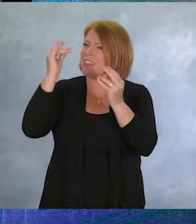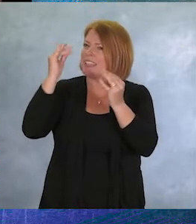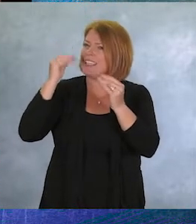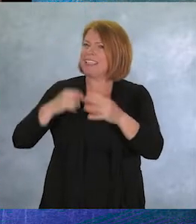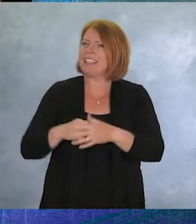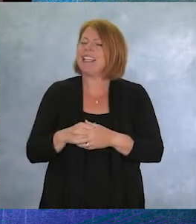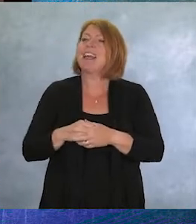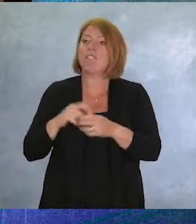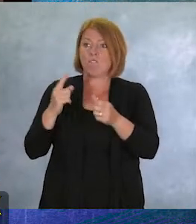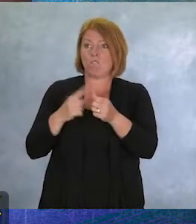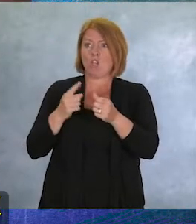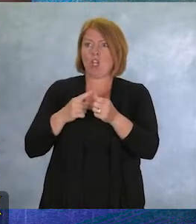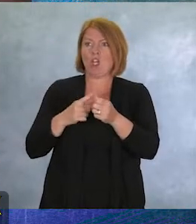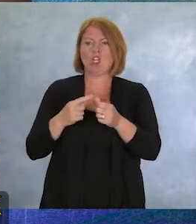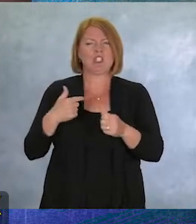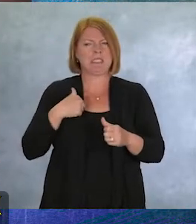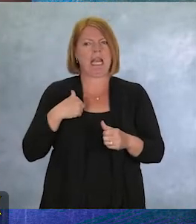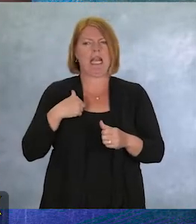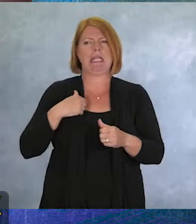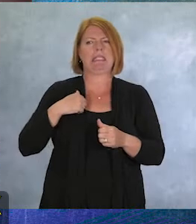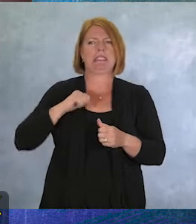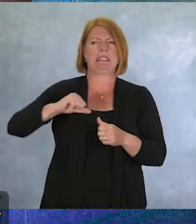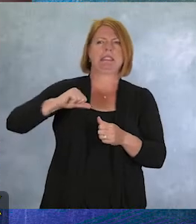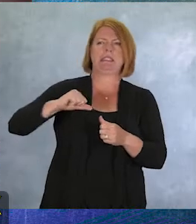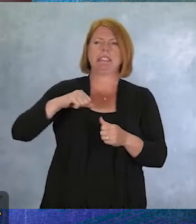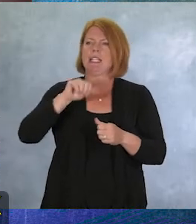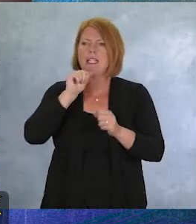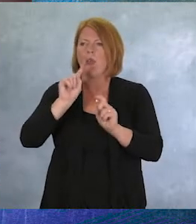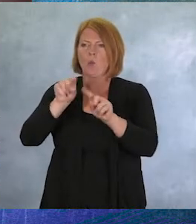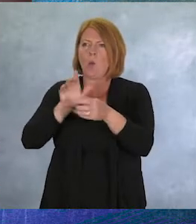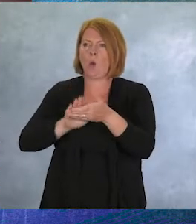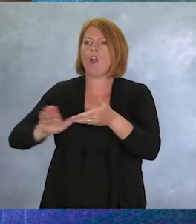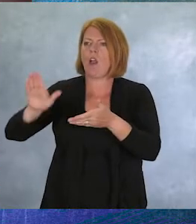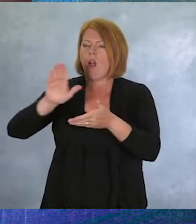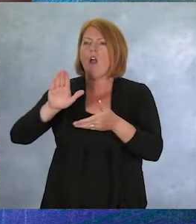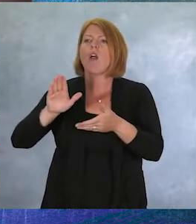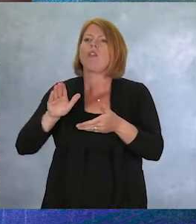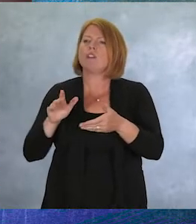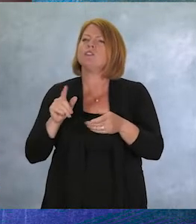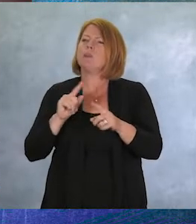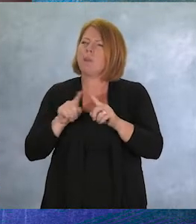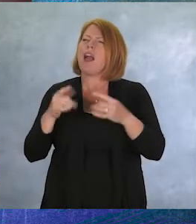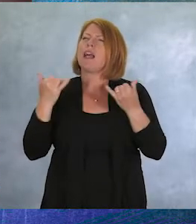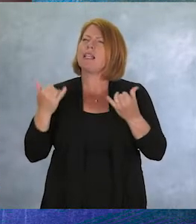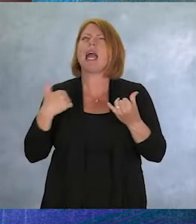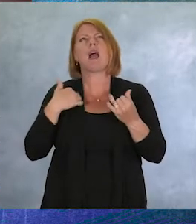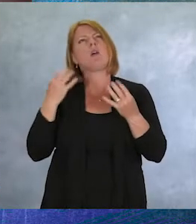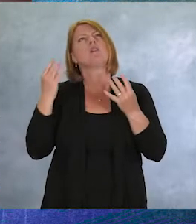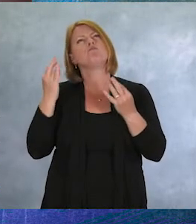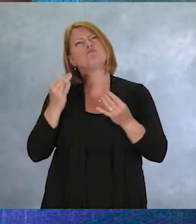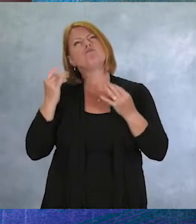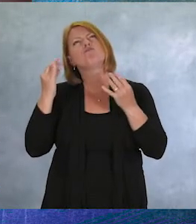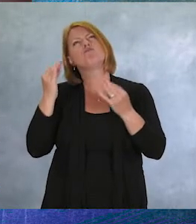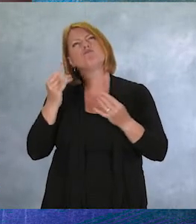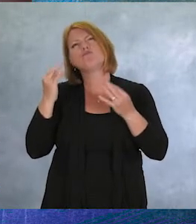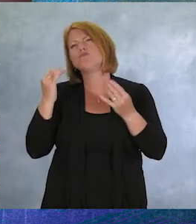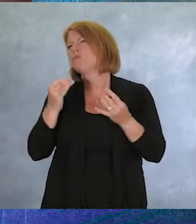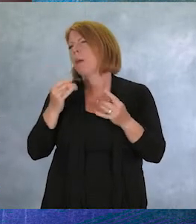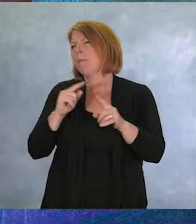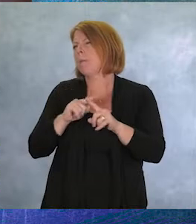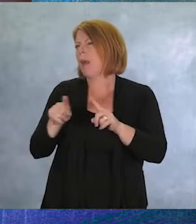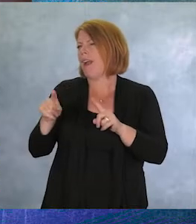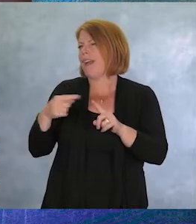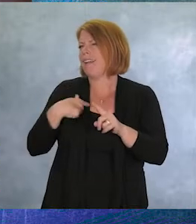thinking about it. At first, I didn't really think of going to college, but I'm like still thinking about it. I'm